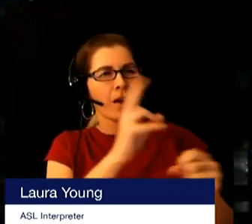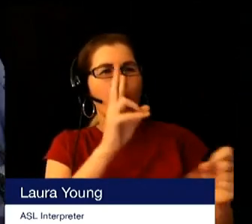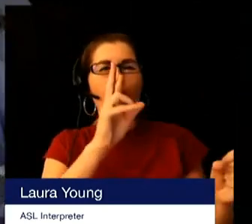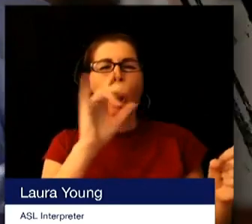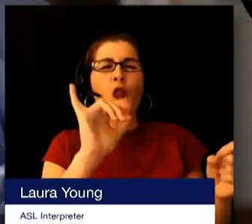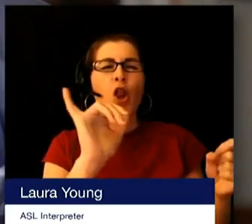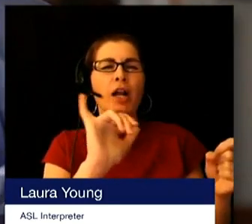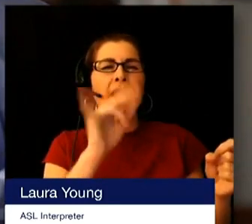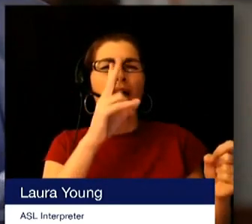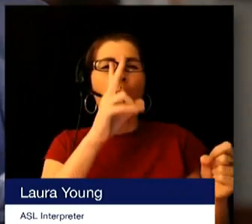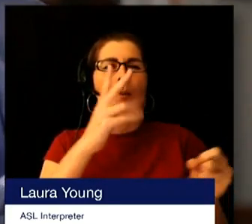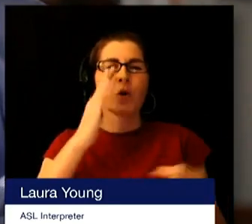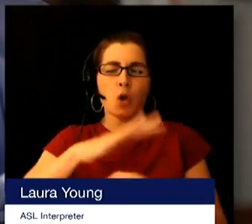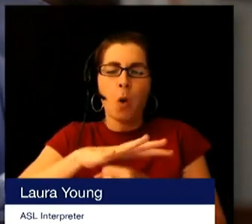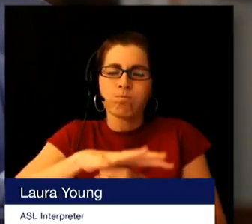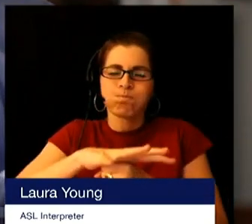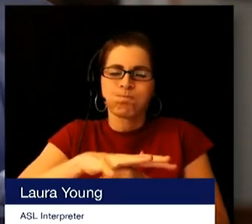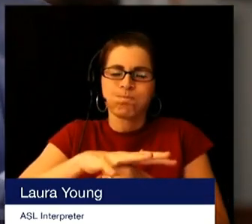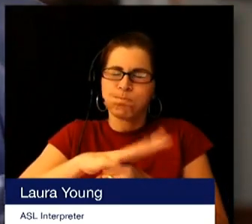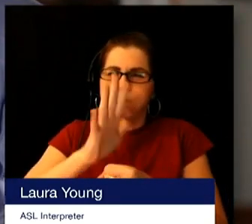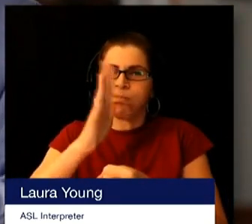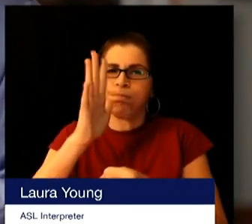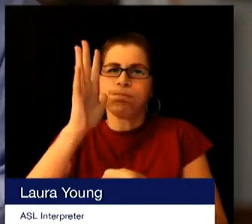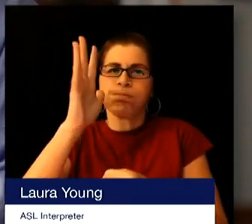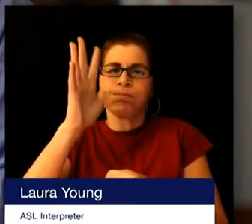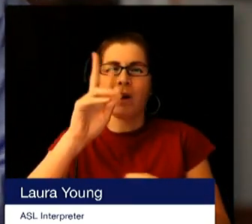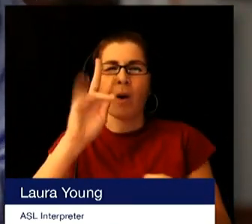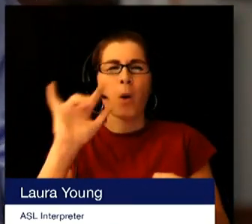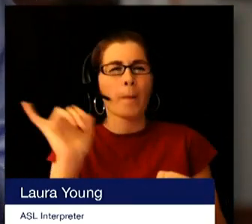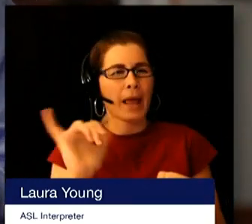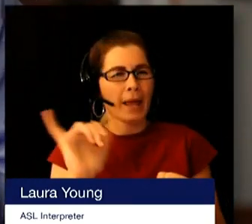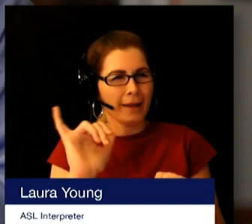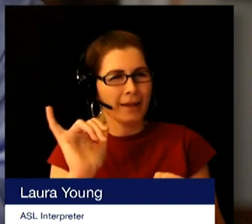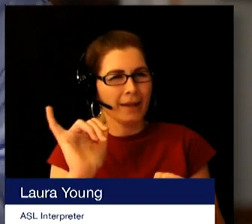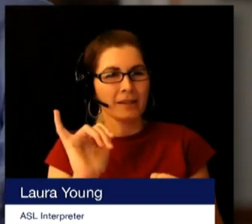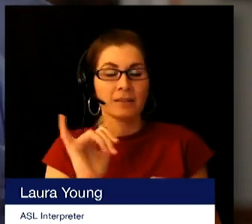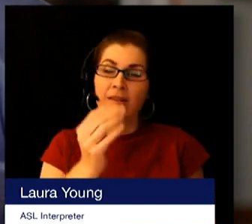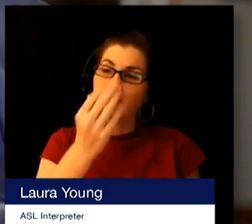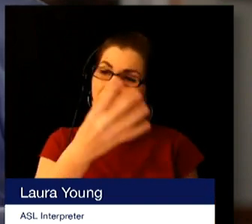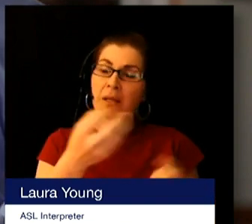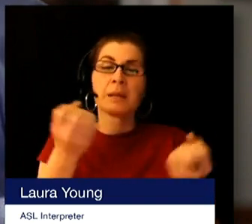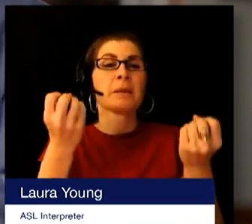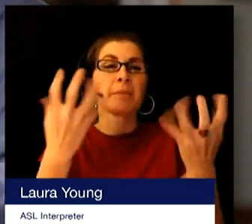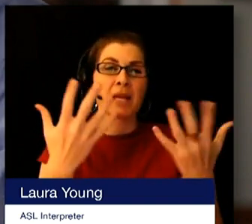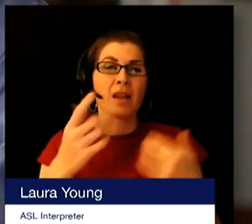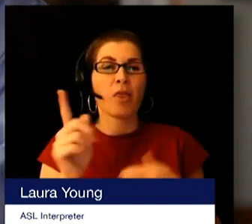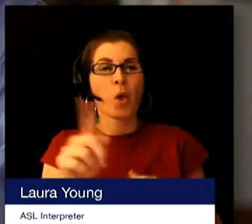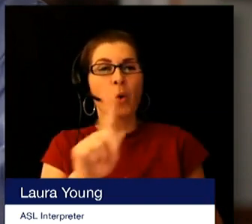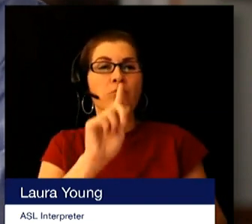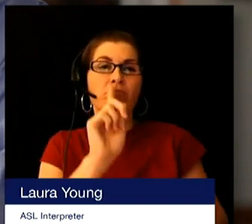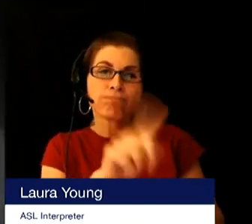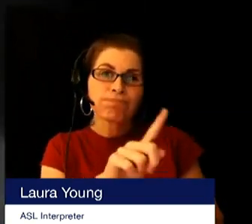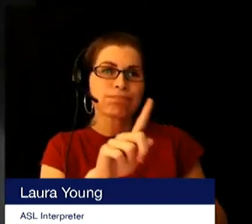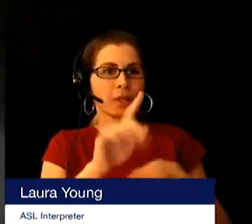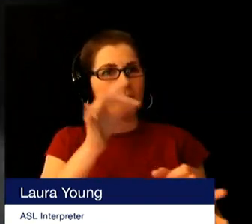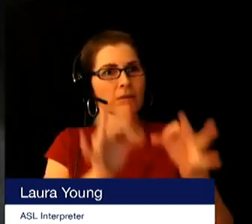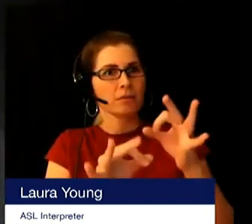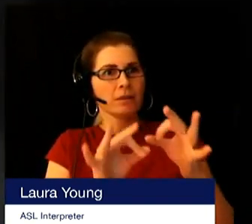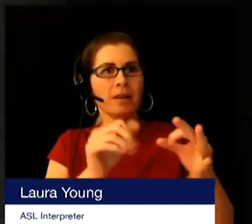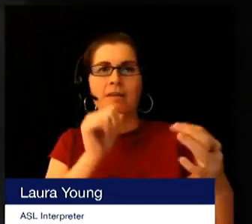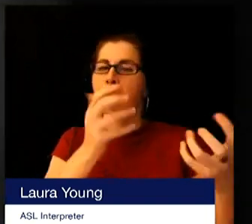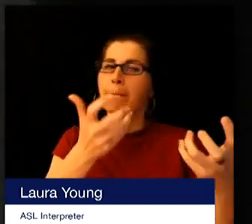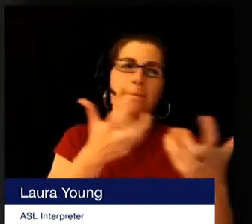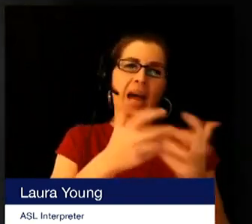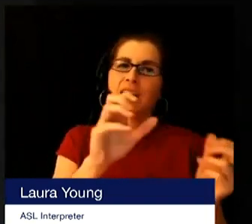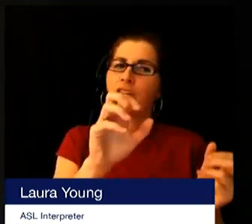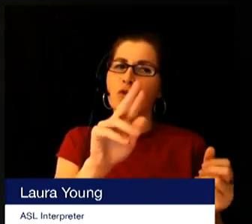valve. And I think that all those sentences that are not proportionate to the crime should be evaluated. You know, people